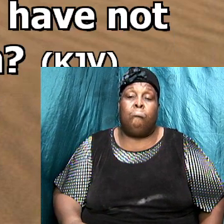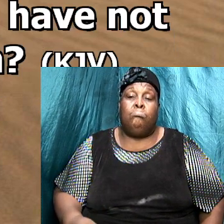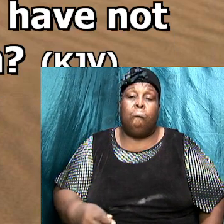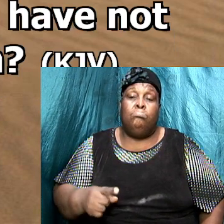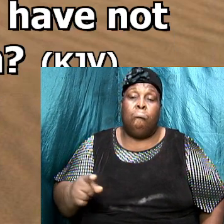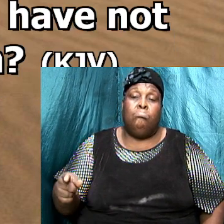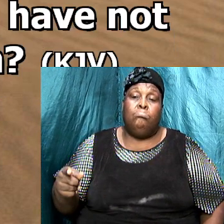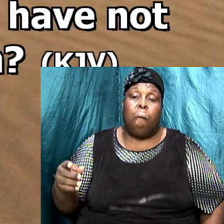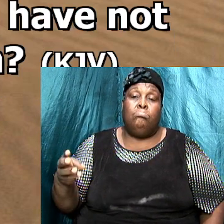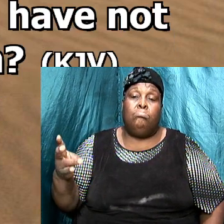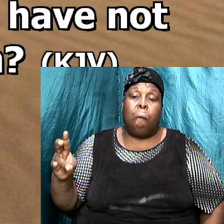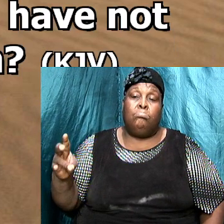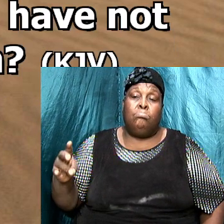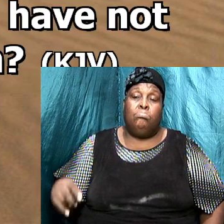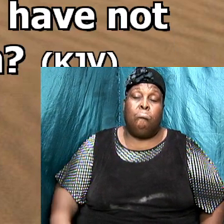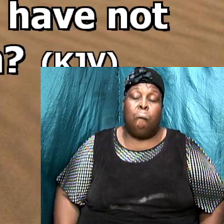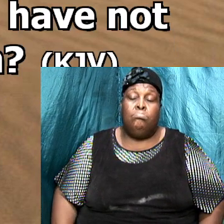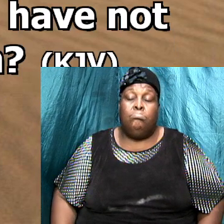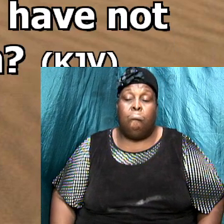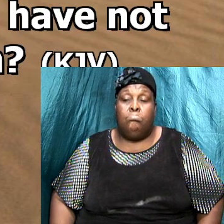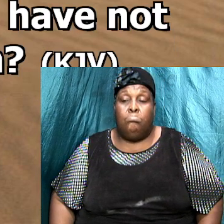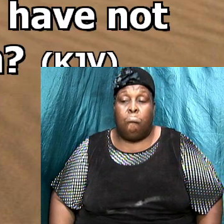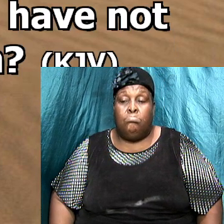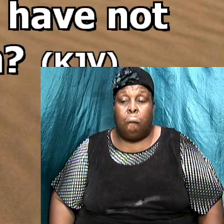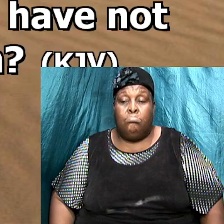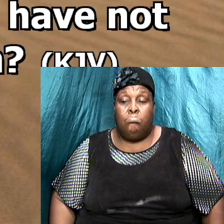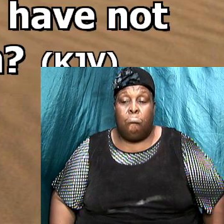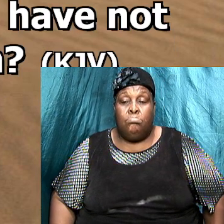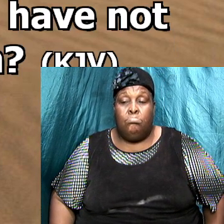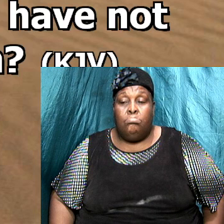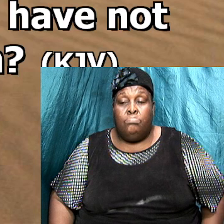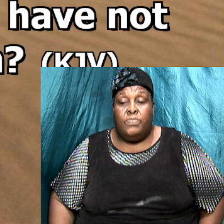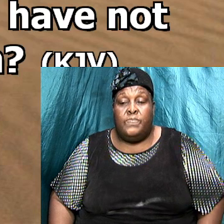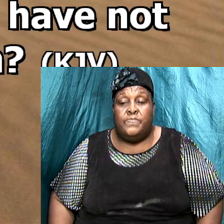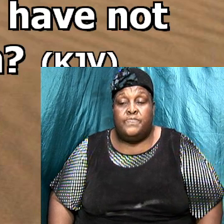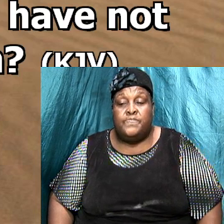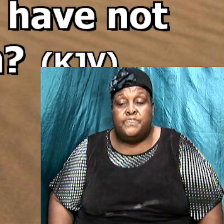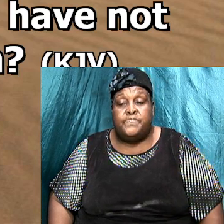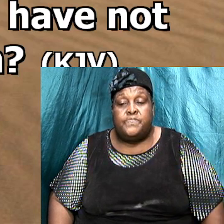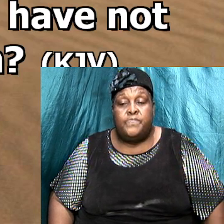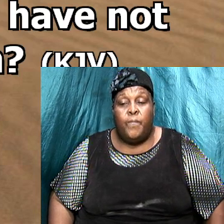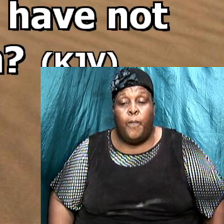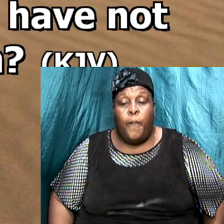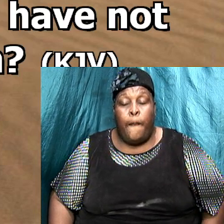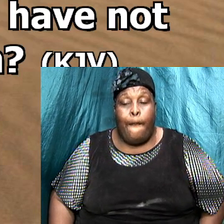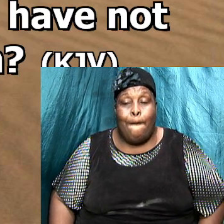to 17 to 24 and then 26.